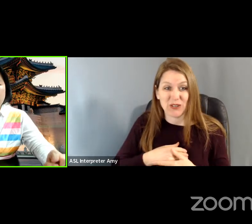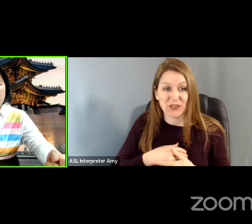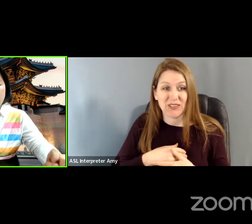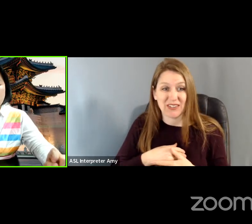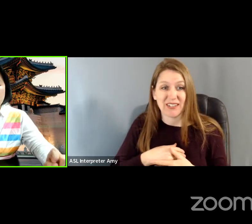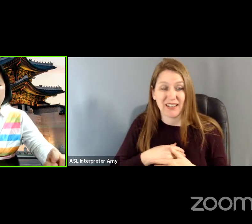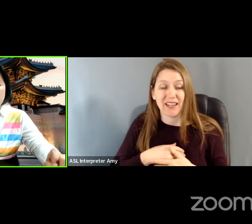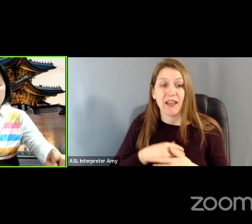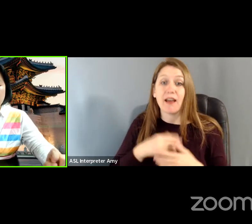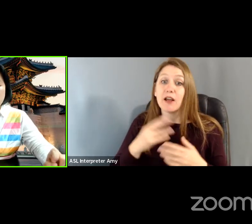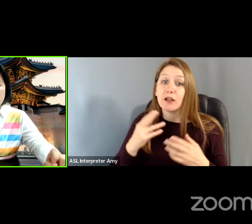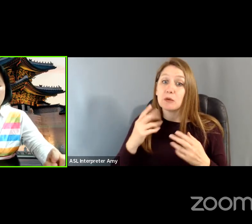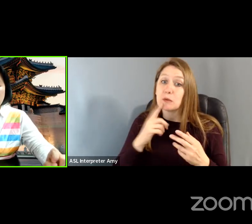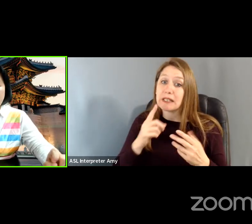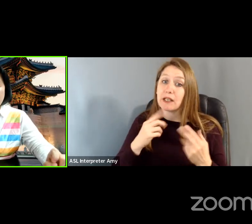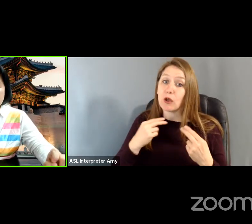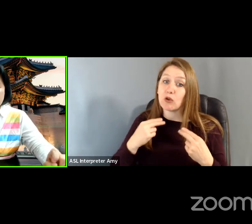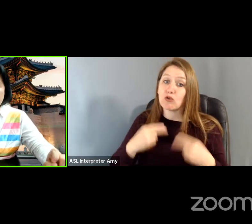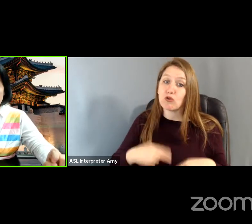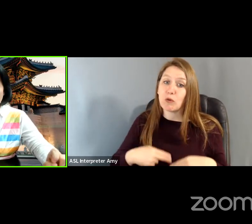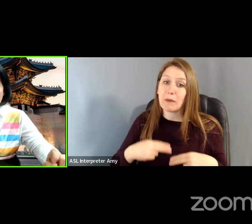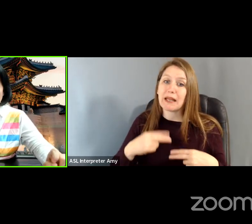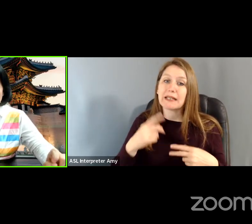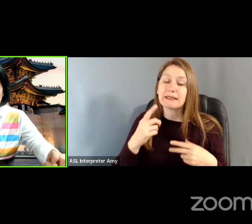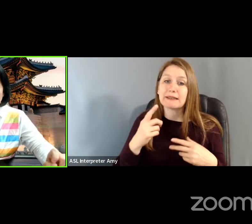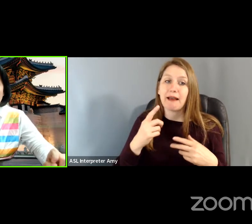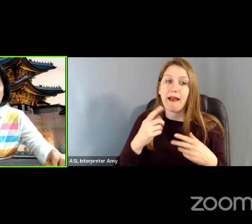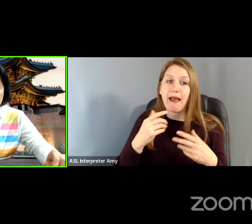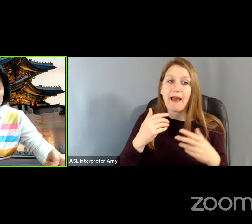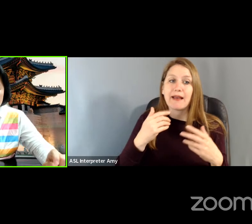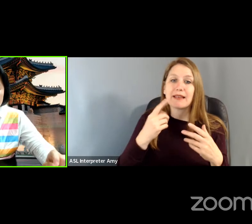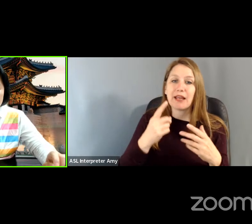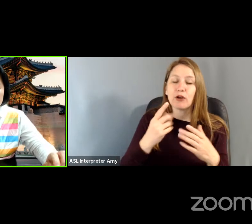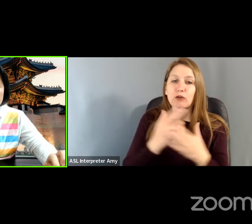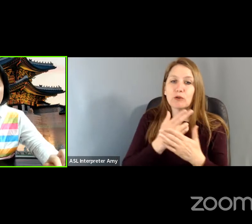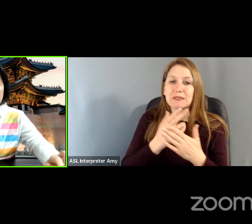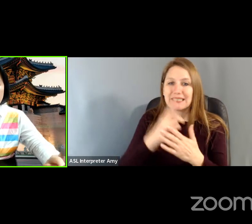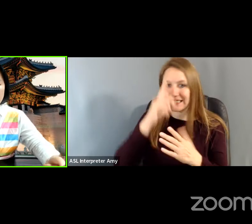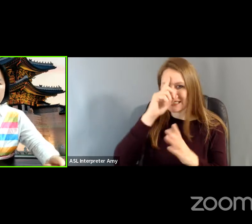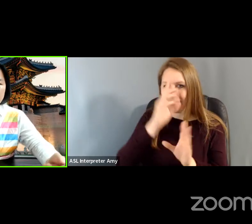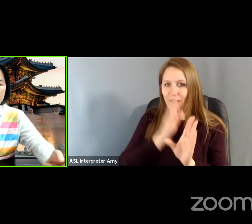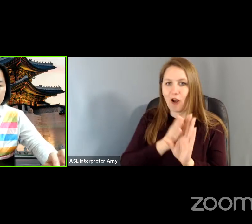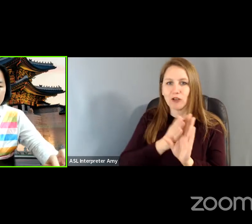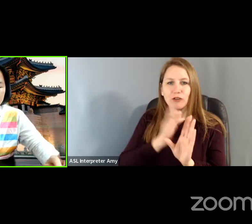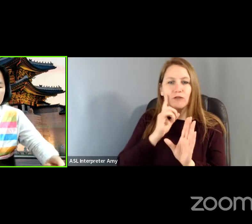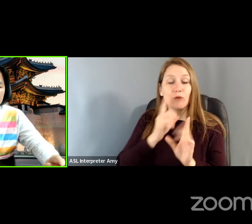human psychology to control anxiety about the unknown.